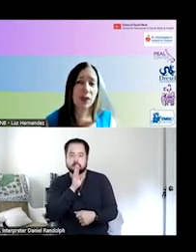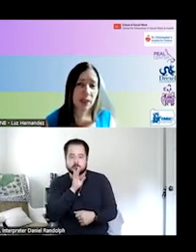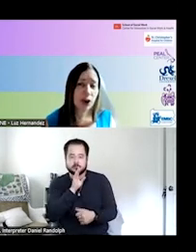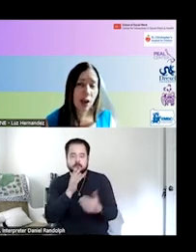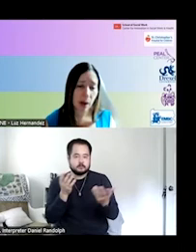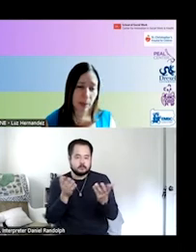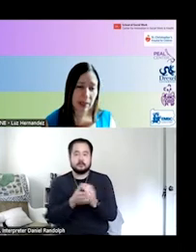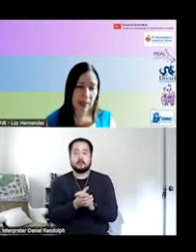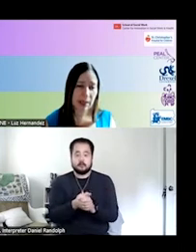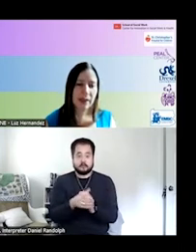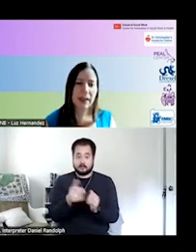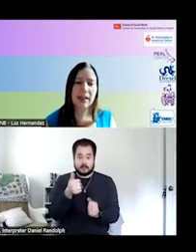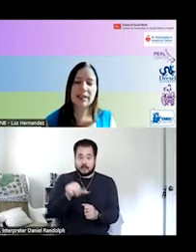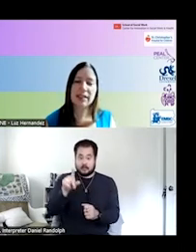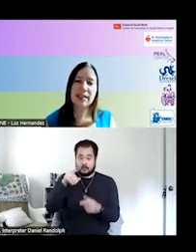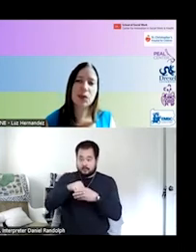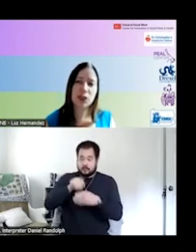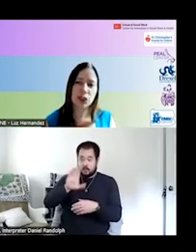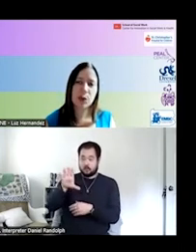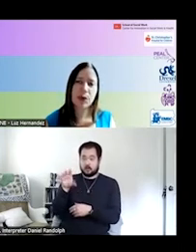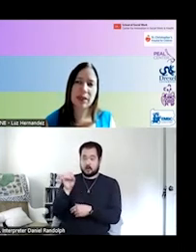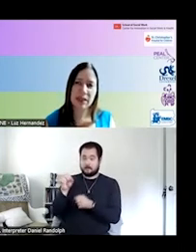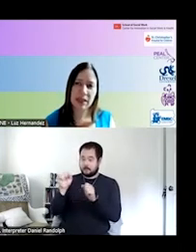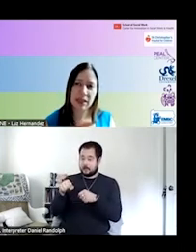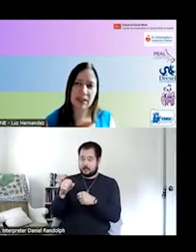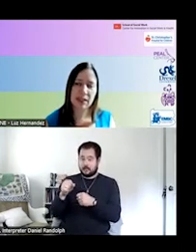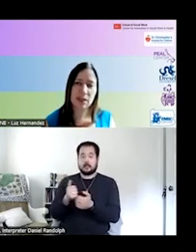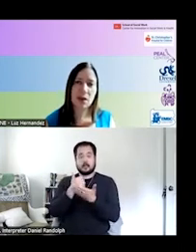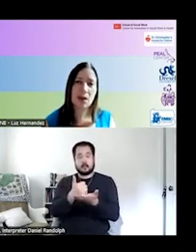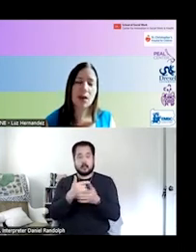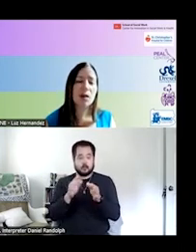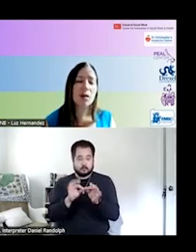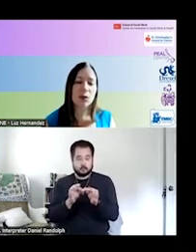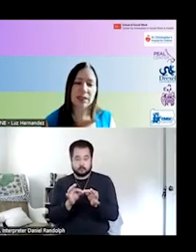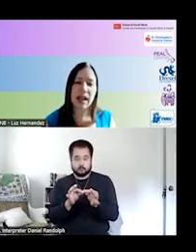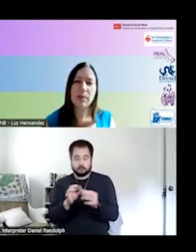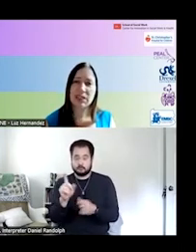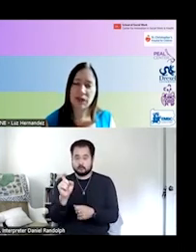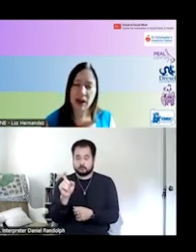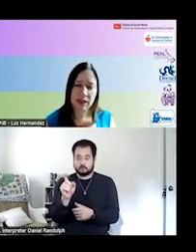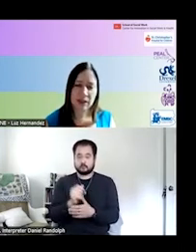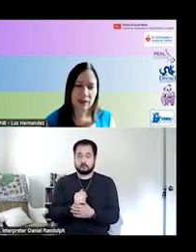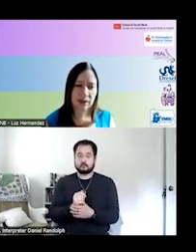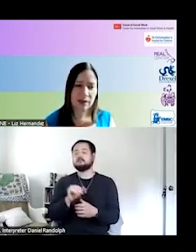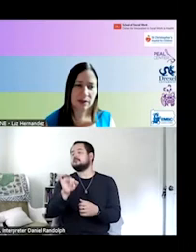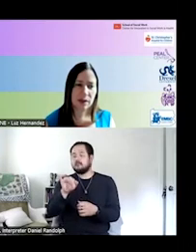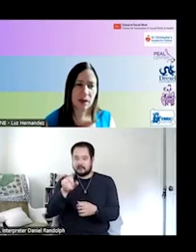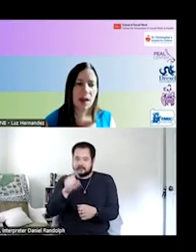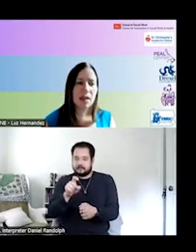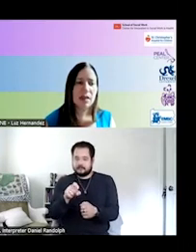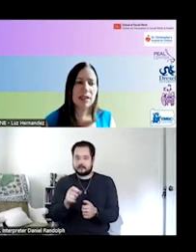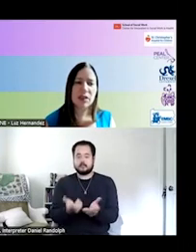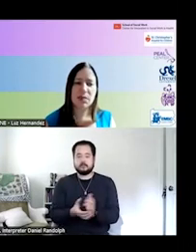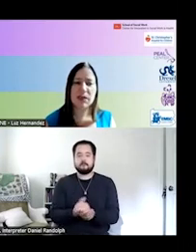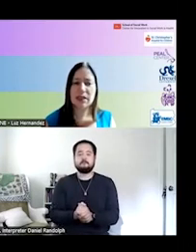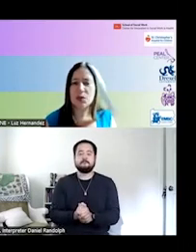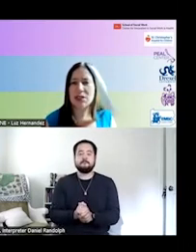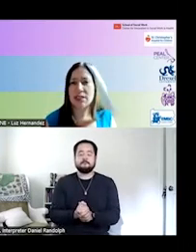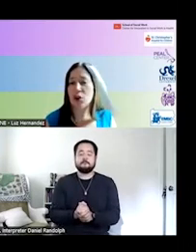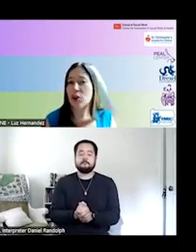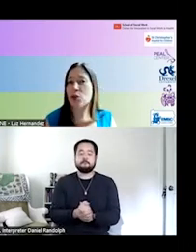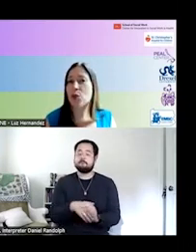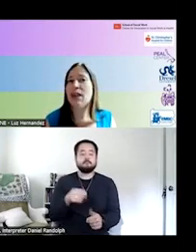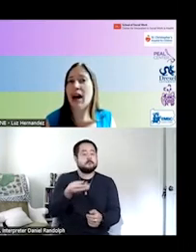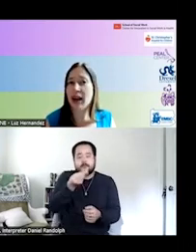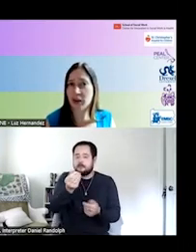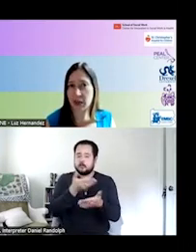anyone within your company that can assist with interpreting needs when the times arise? These are some things to